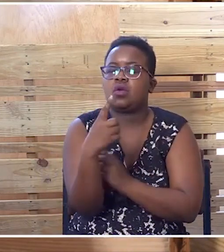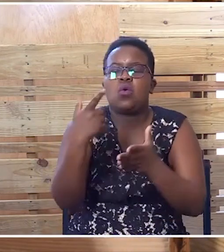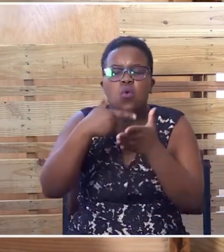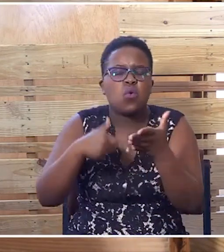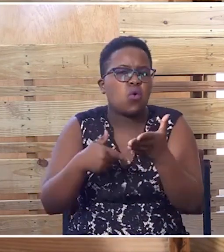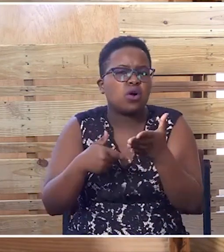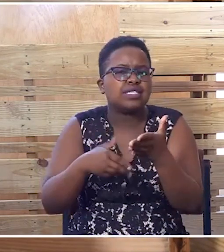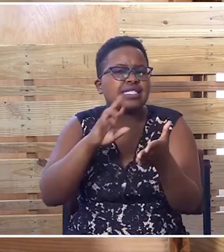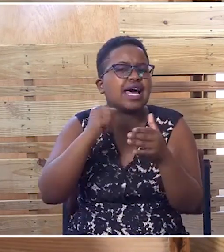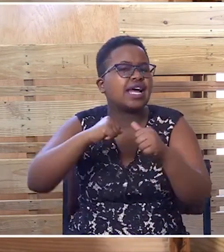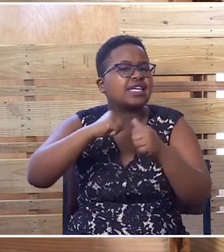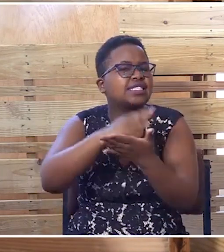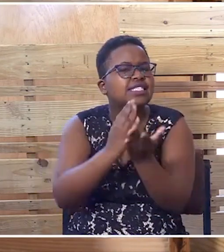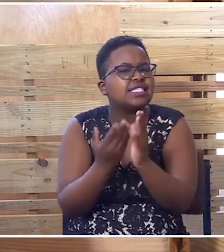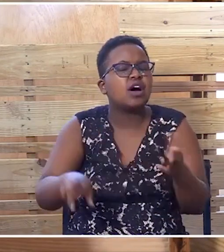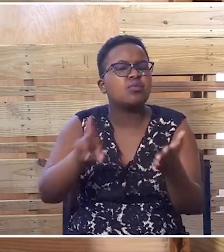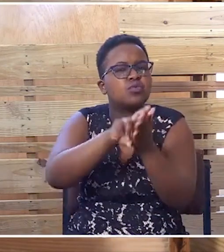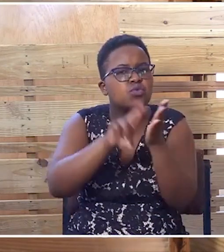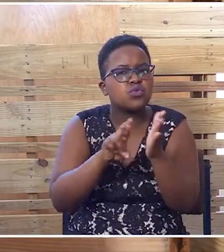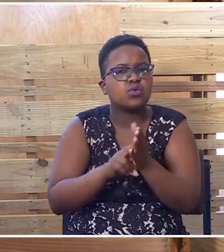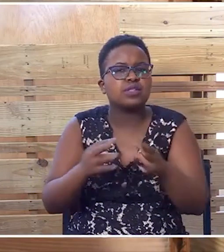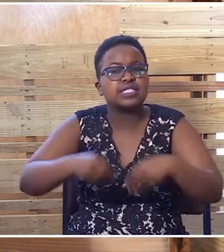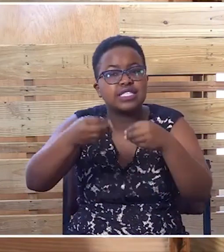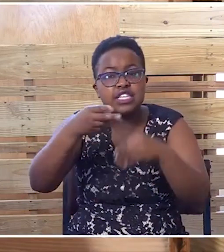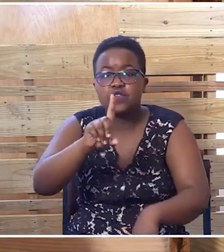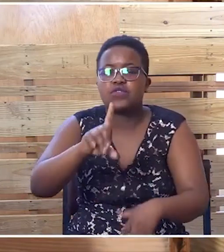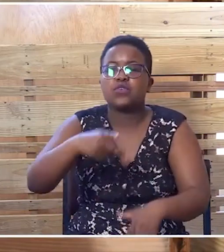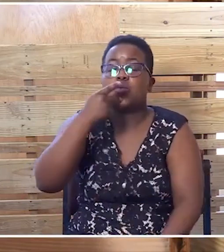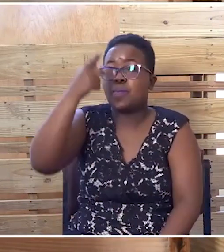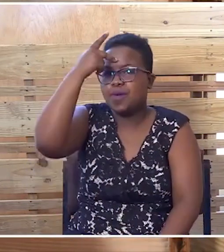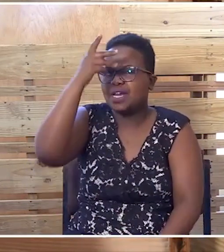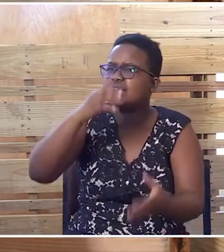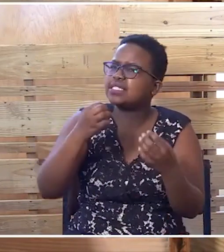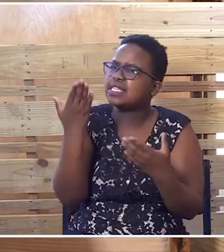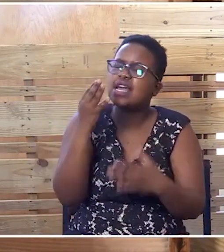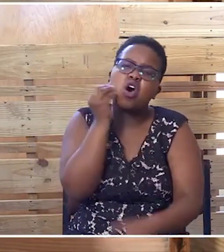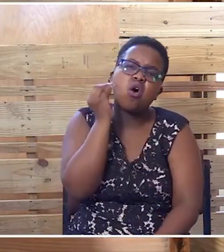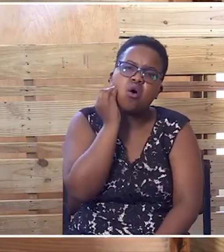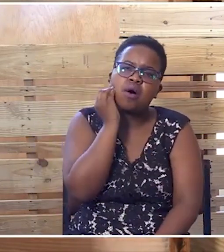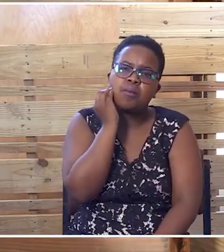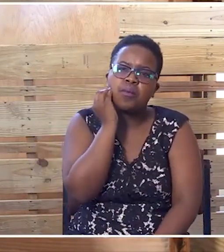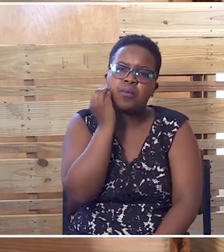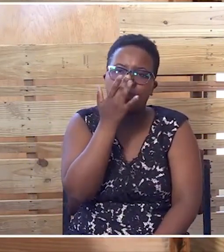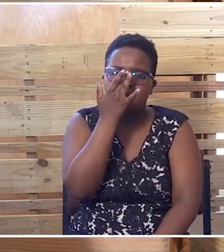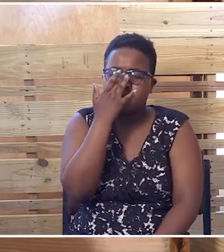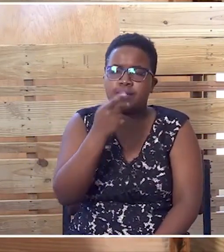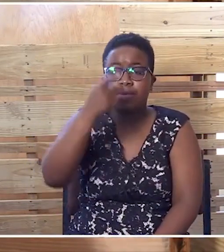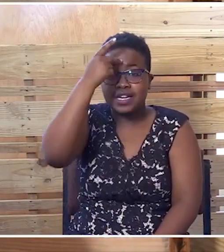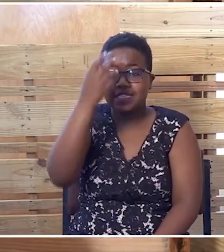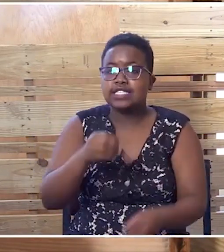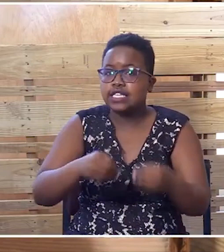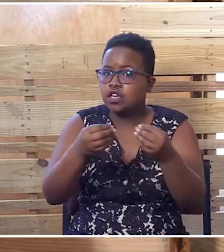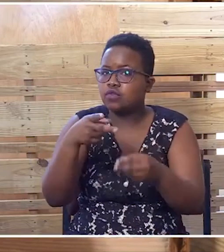rules your parents makes for you? What are some of those rules? You know, think about them. What are the rules that your parents makes for you at